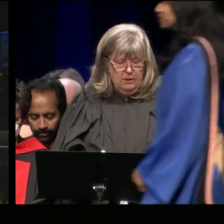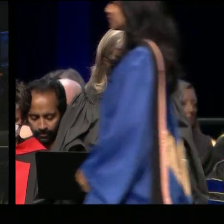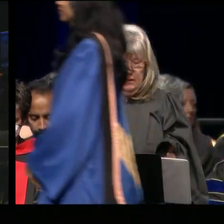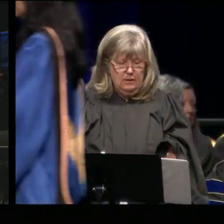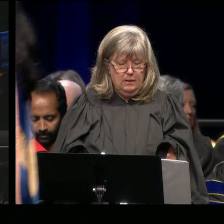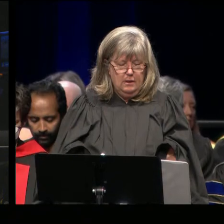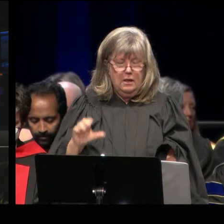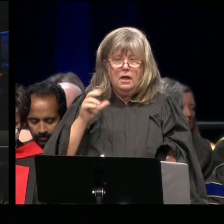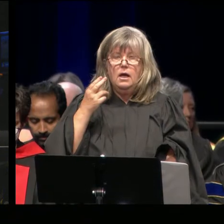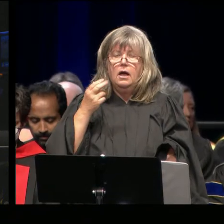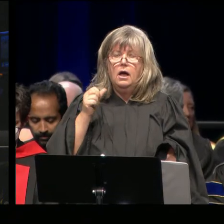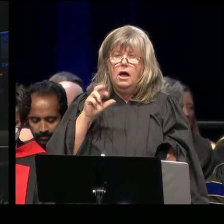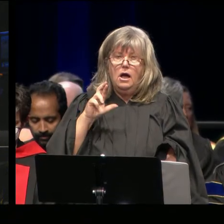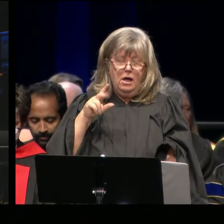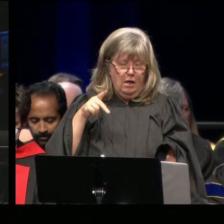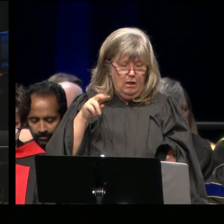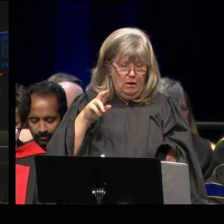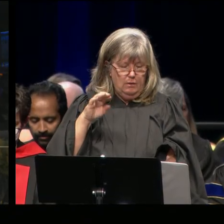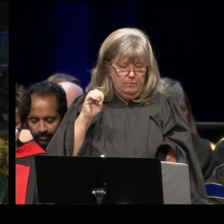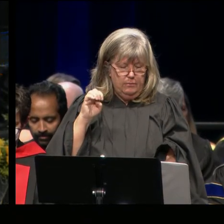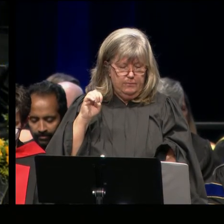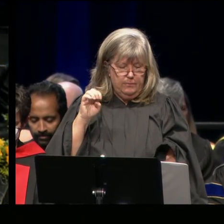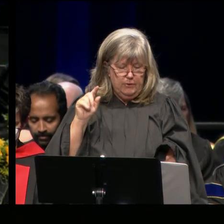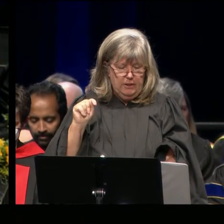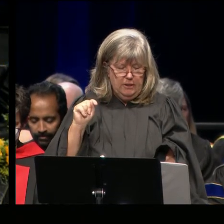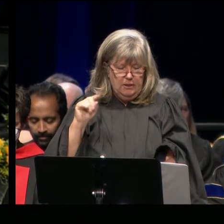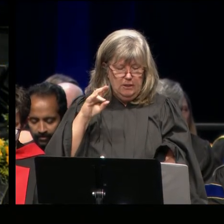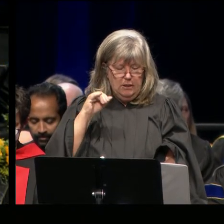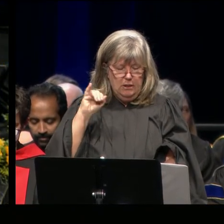Harpreet Jangra, with distinction.